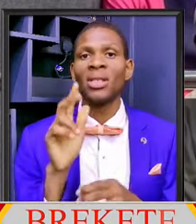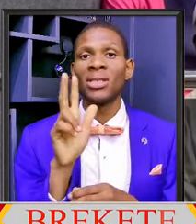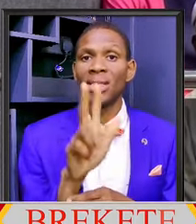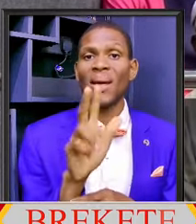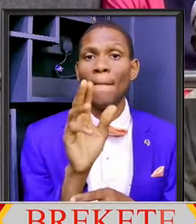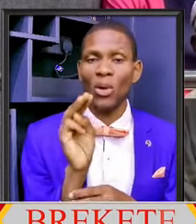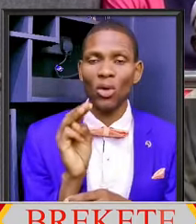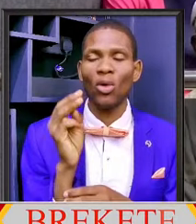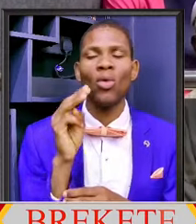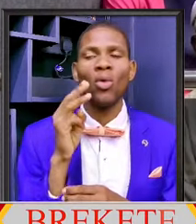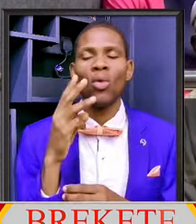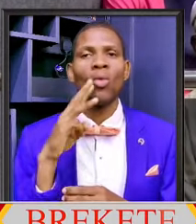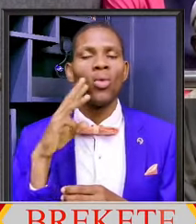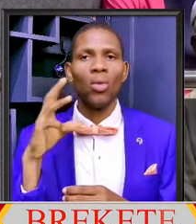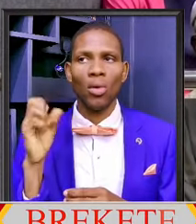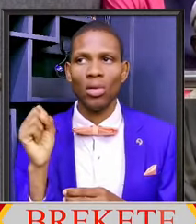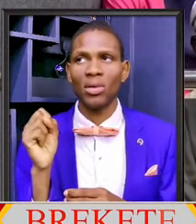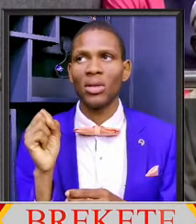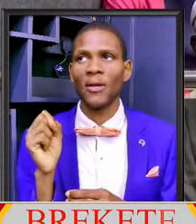million was paid